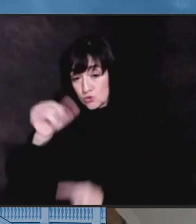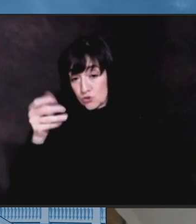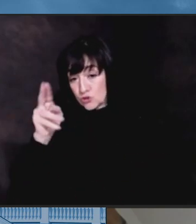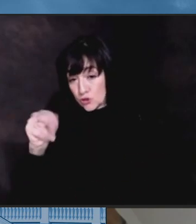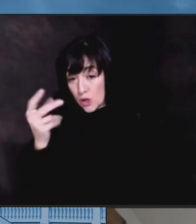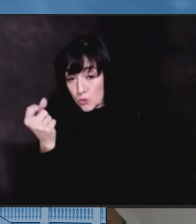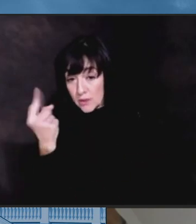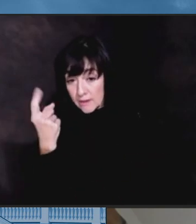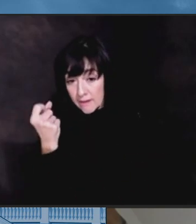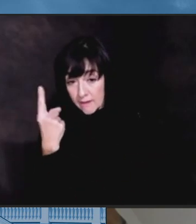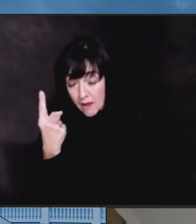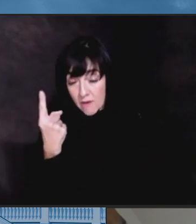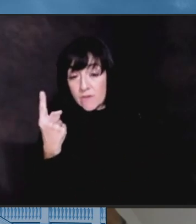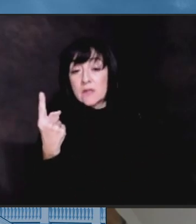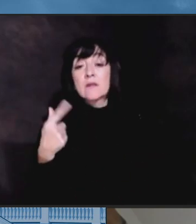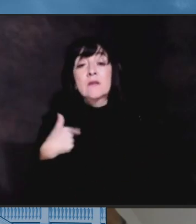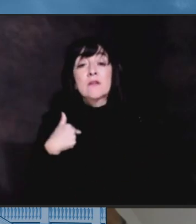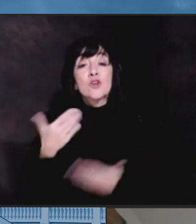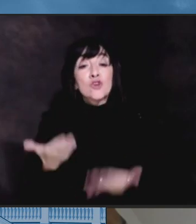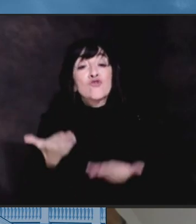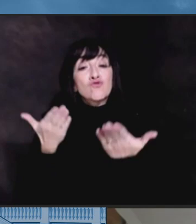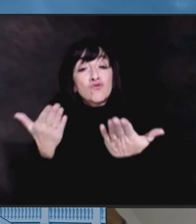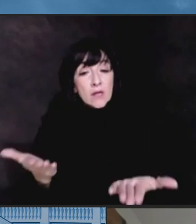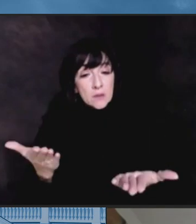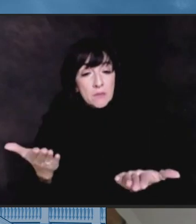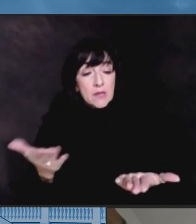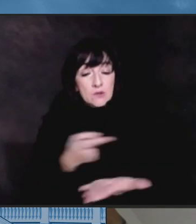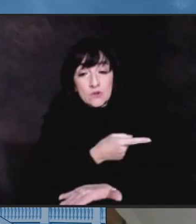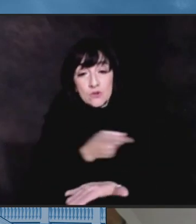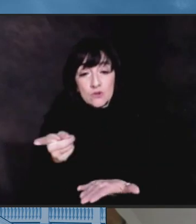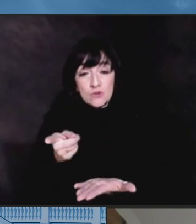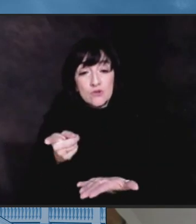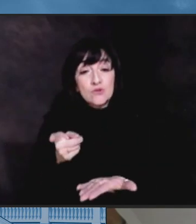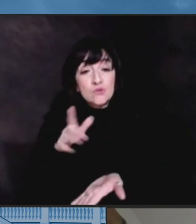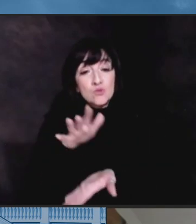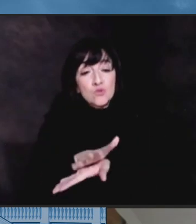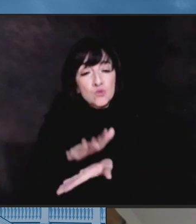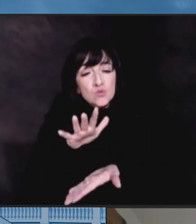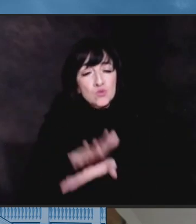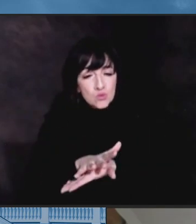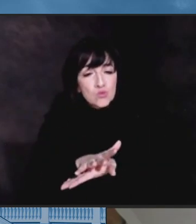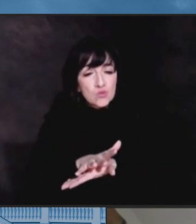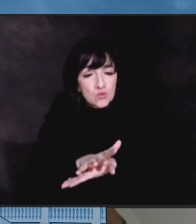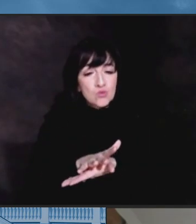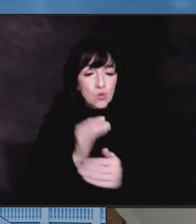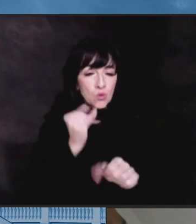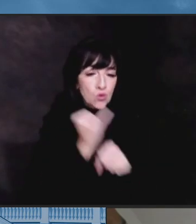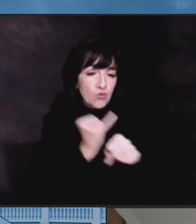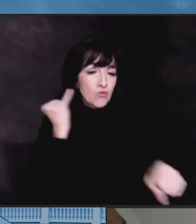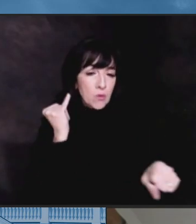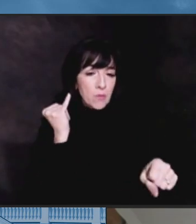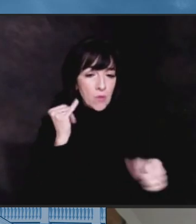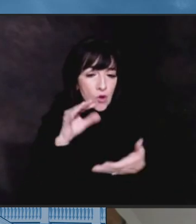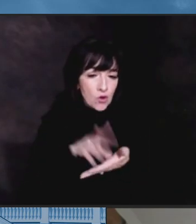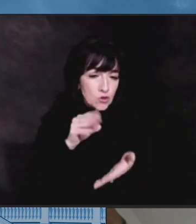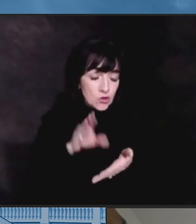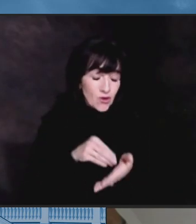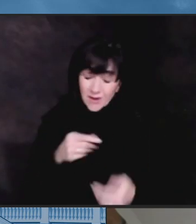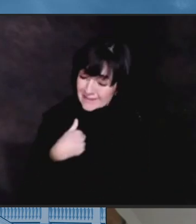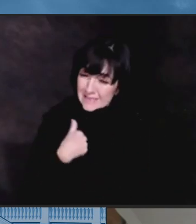a recommendation to our schools to transition to remote learning. Mostly, we would determine that schools are safe